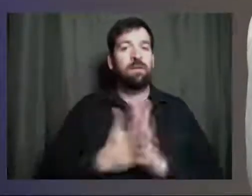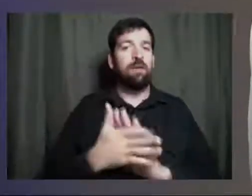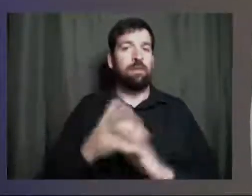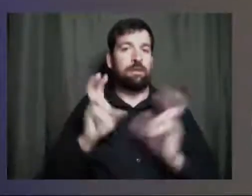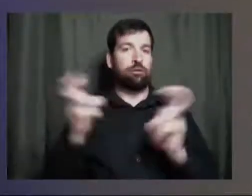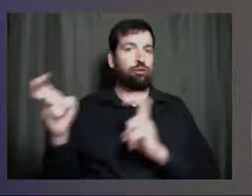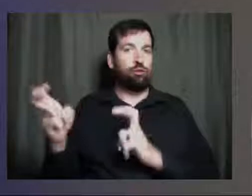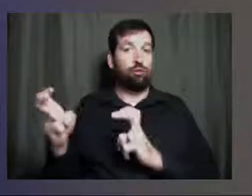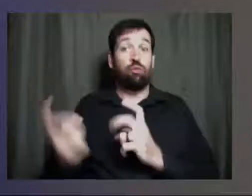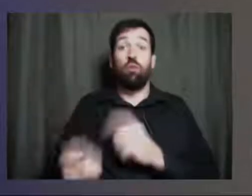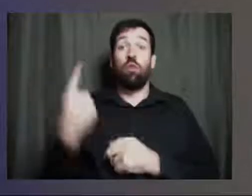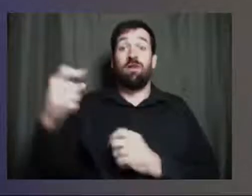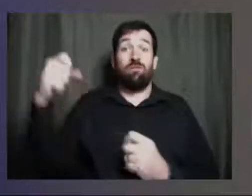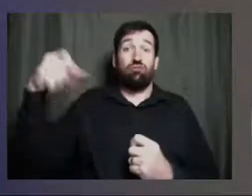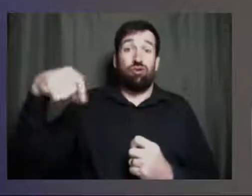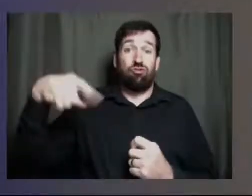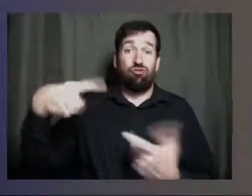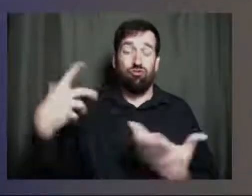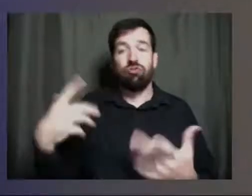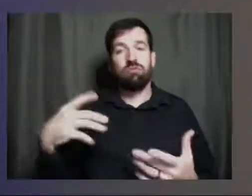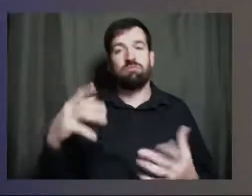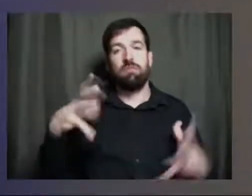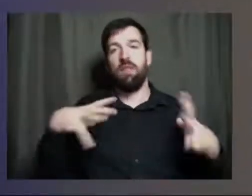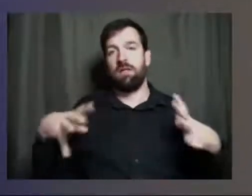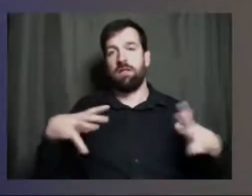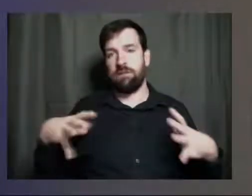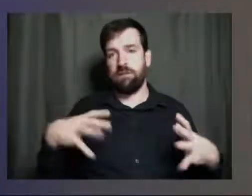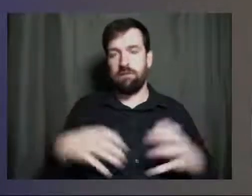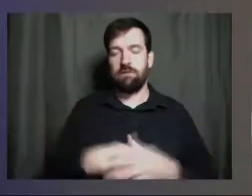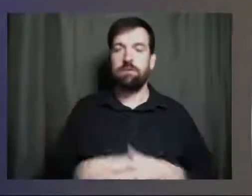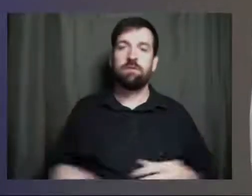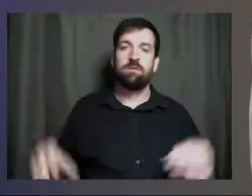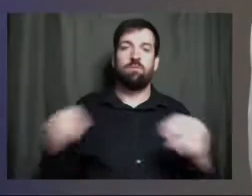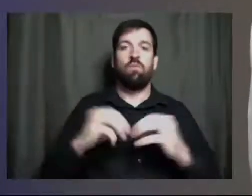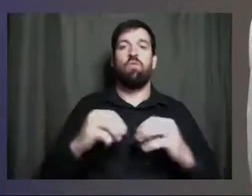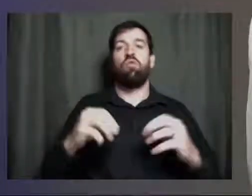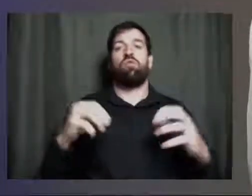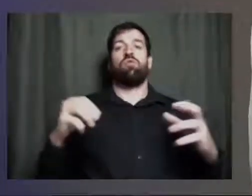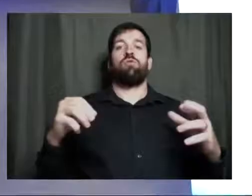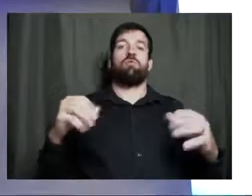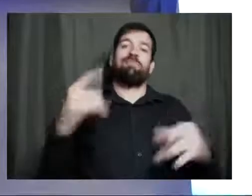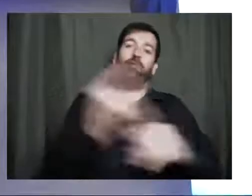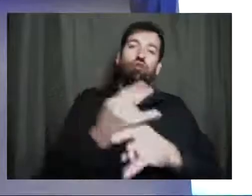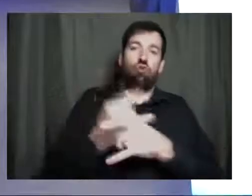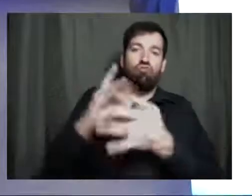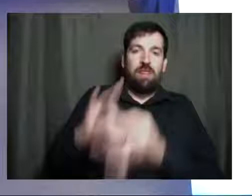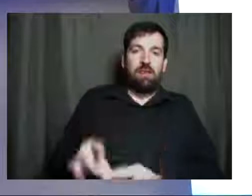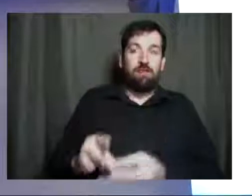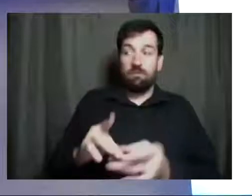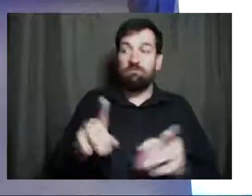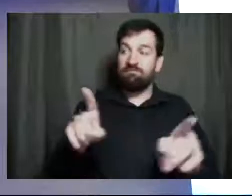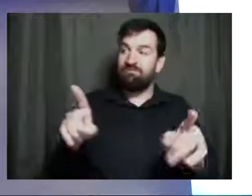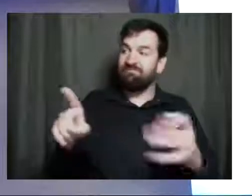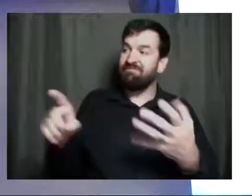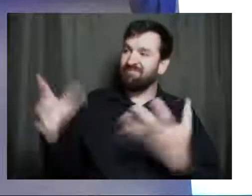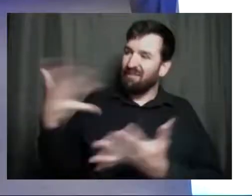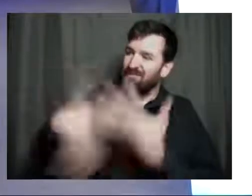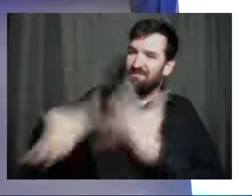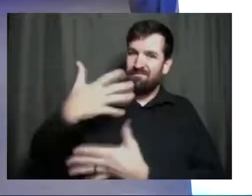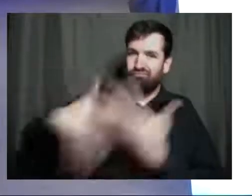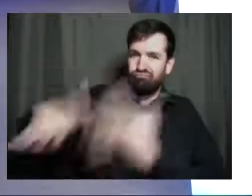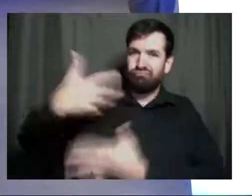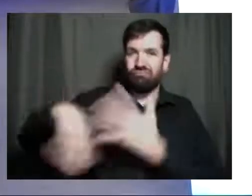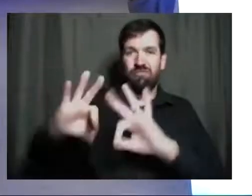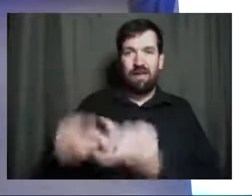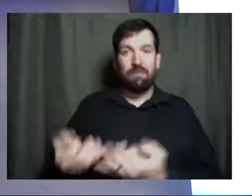holidays. Yeah. And so we see a lot more alcohol-related problems on any holiday. And a lot of mixed families together, people leaving Exactly, drinks right, around. right. You have